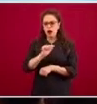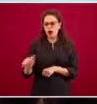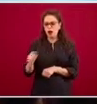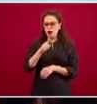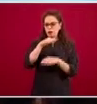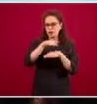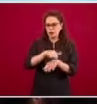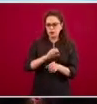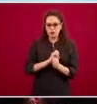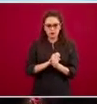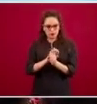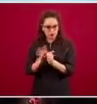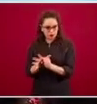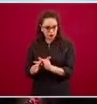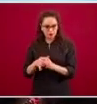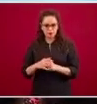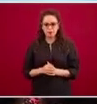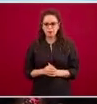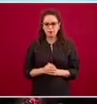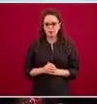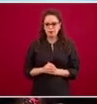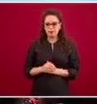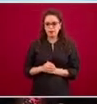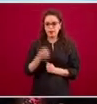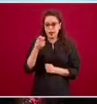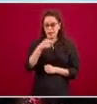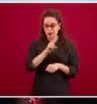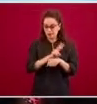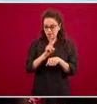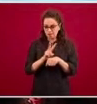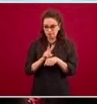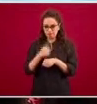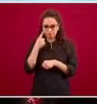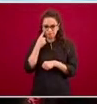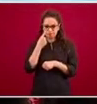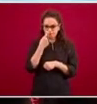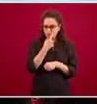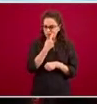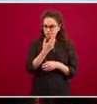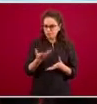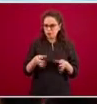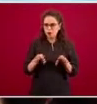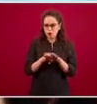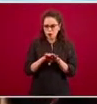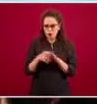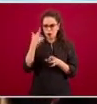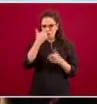occasions. This is the integrated monitoring of COVID.